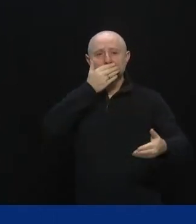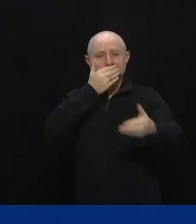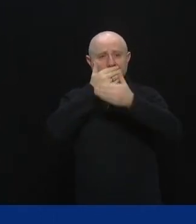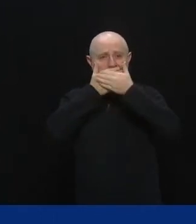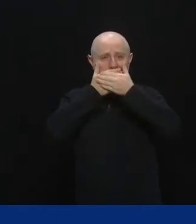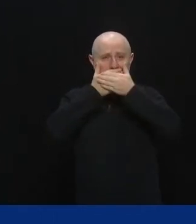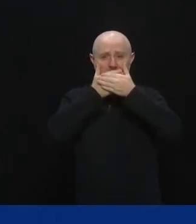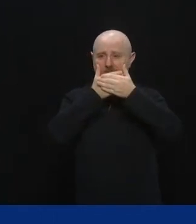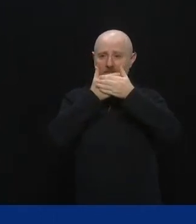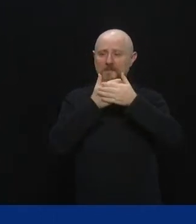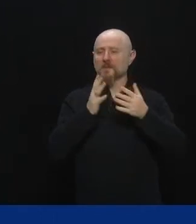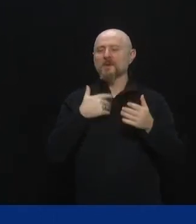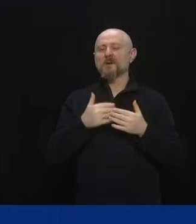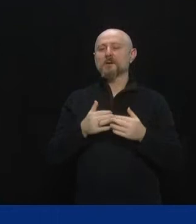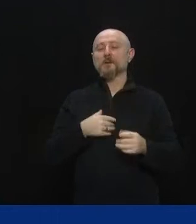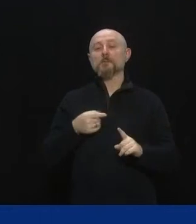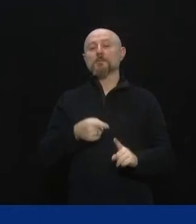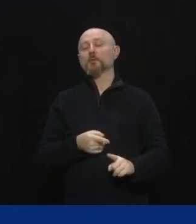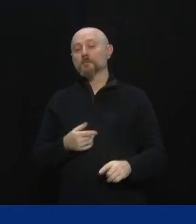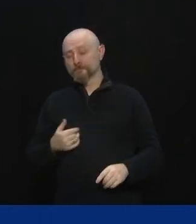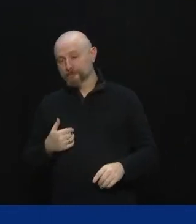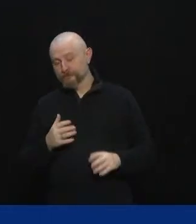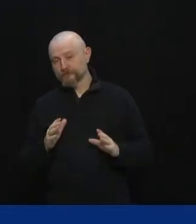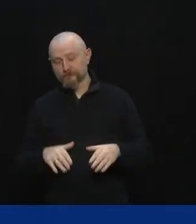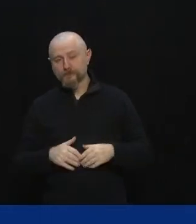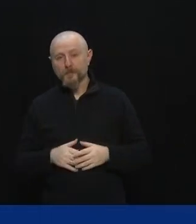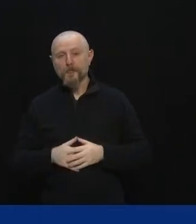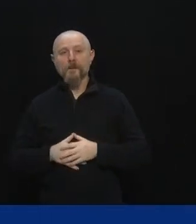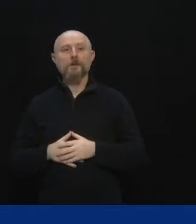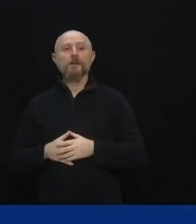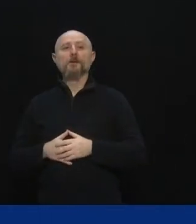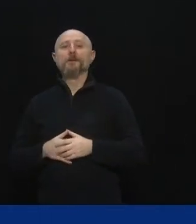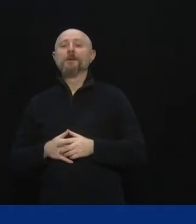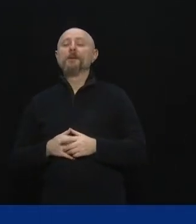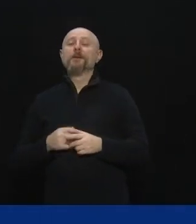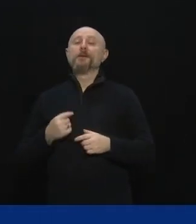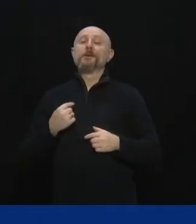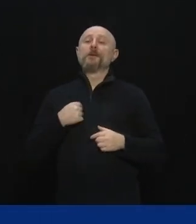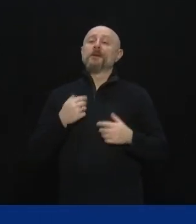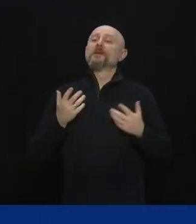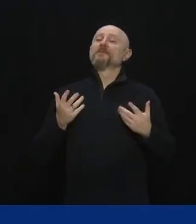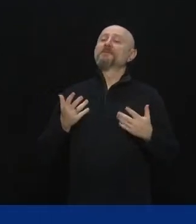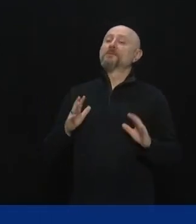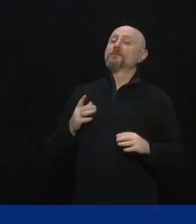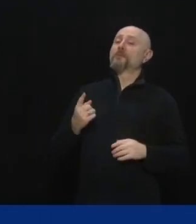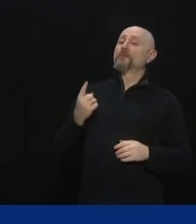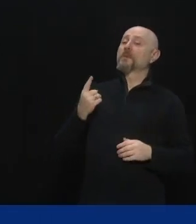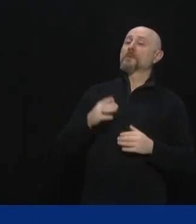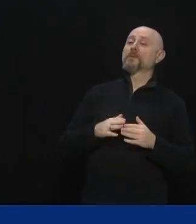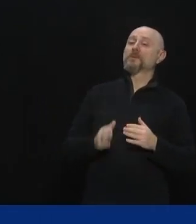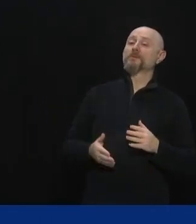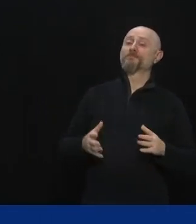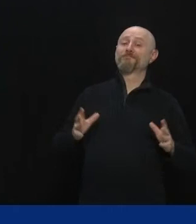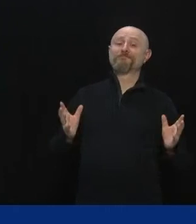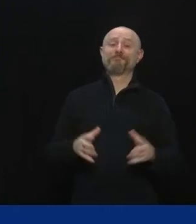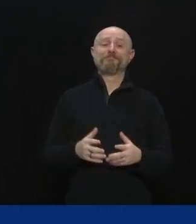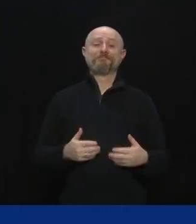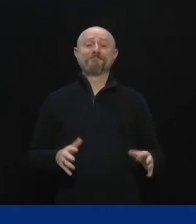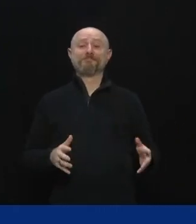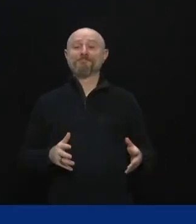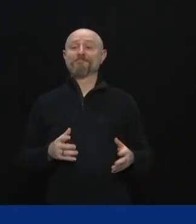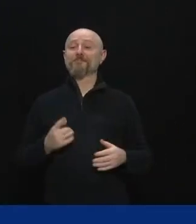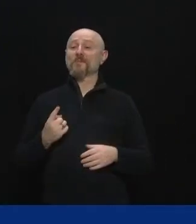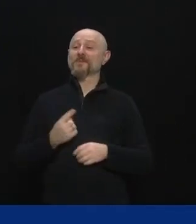smart about it. You know, we understand that is another point of vulnerability, and I would hate to see one weekend of games or 1 4-hour period of a